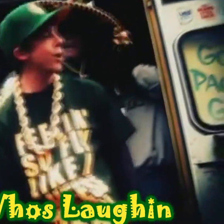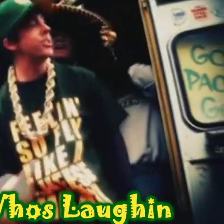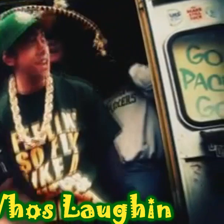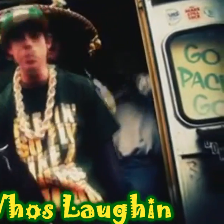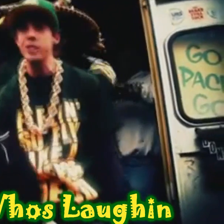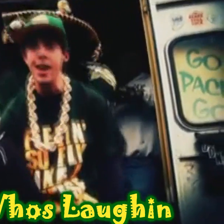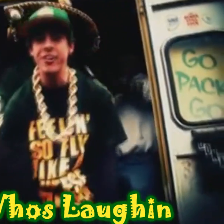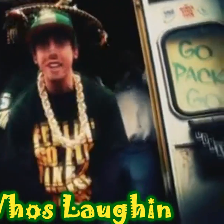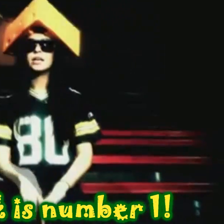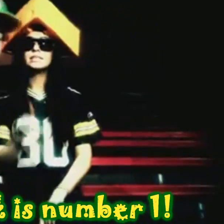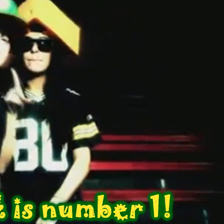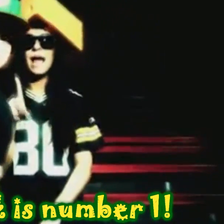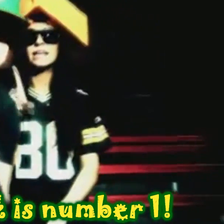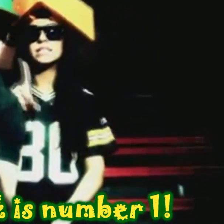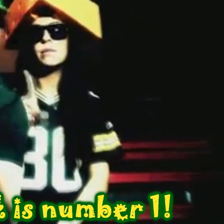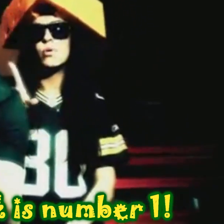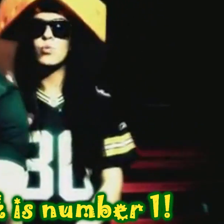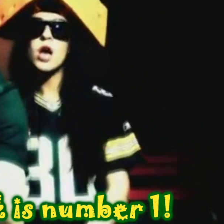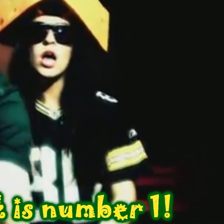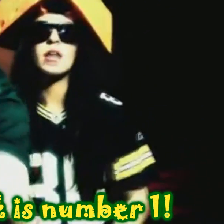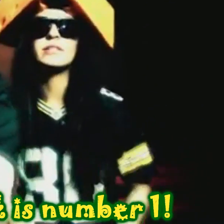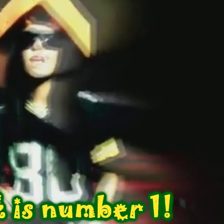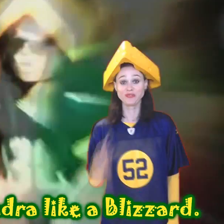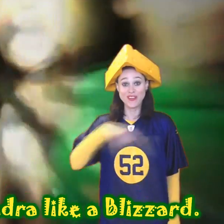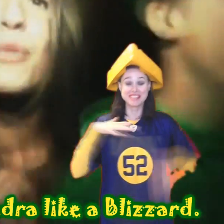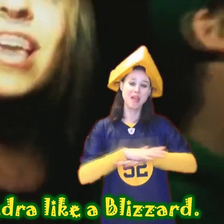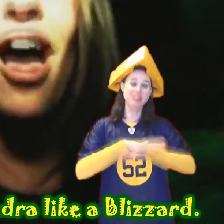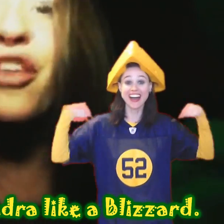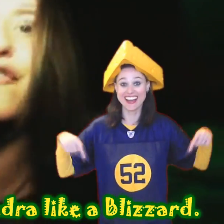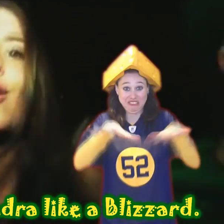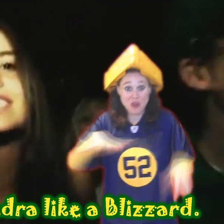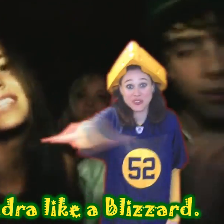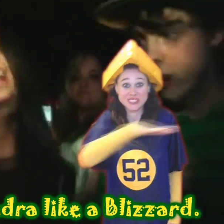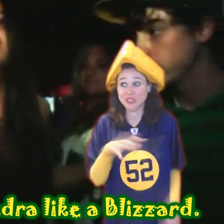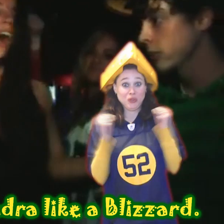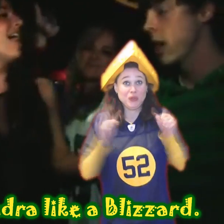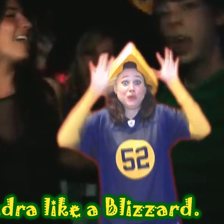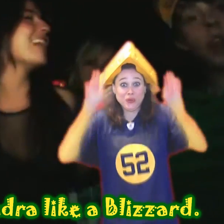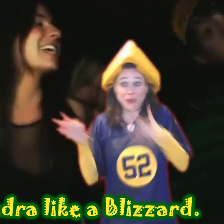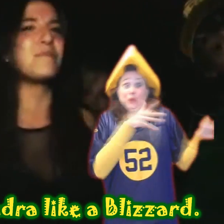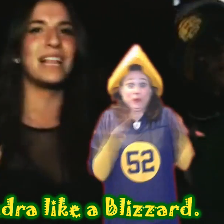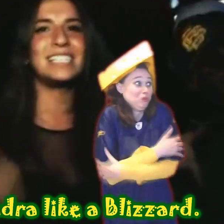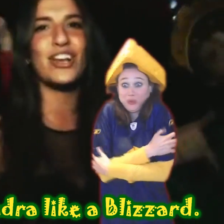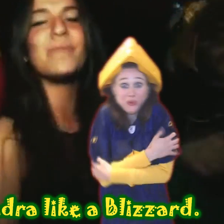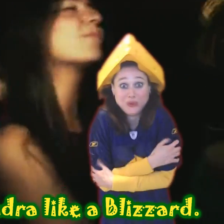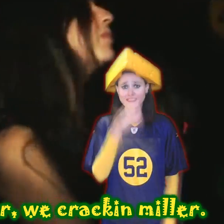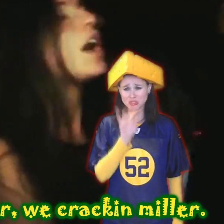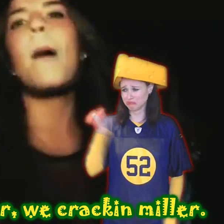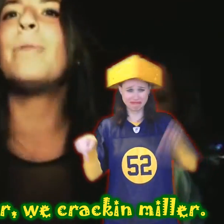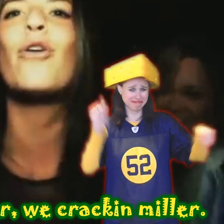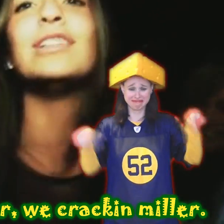But we'll see who's laughing, cause the pack is number one. We on the frozen tundra, like a